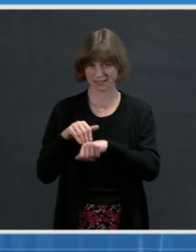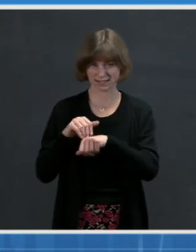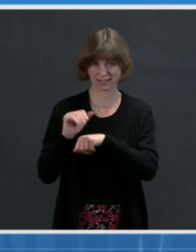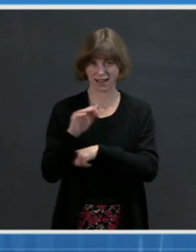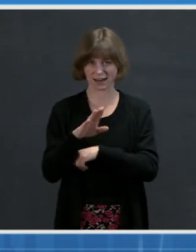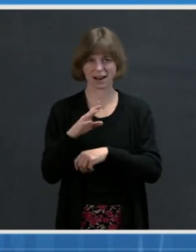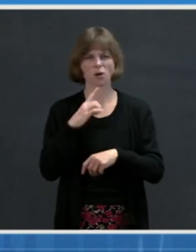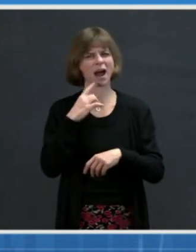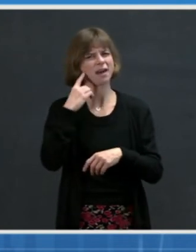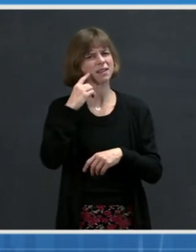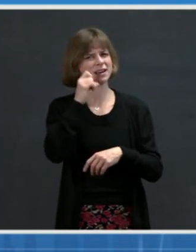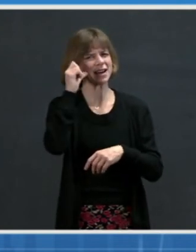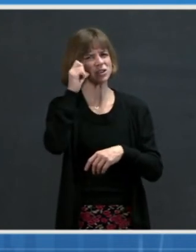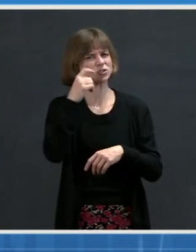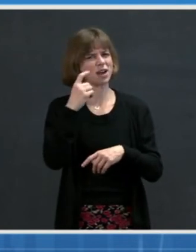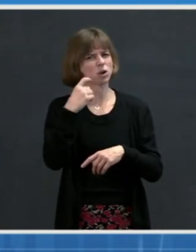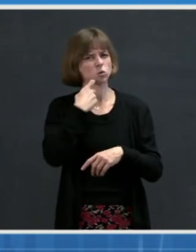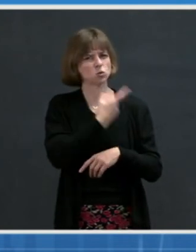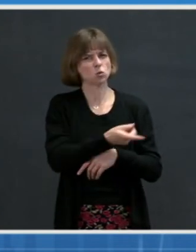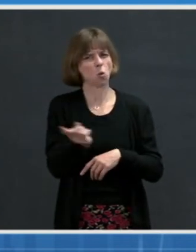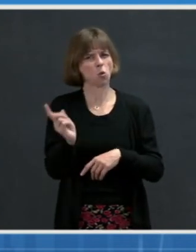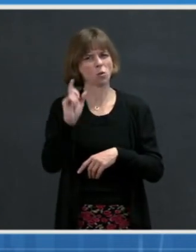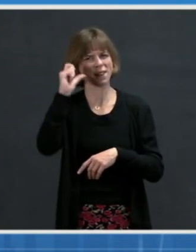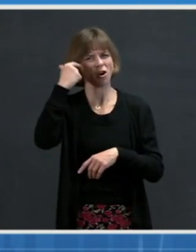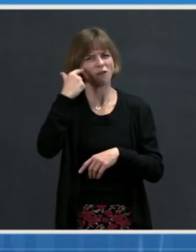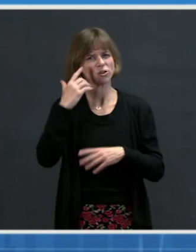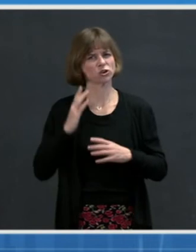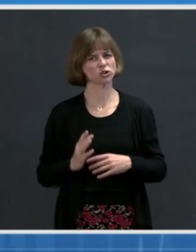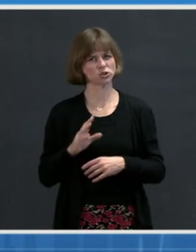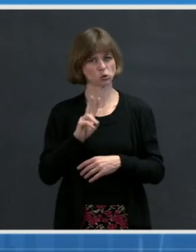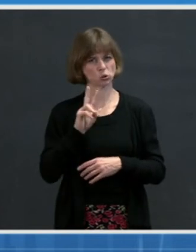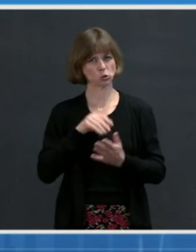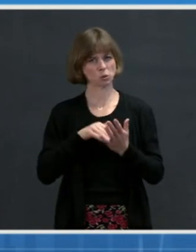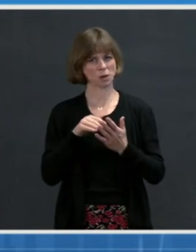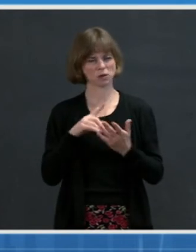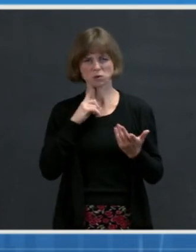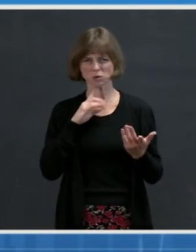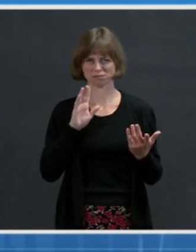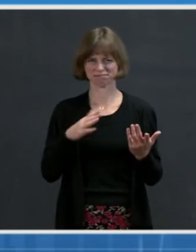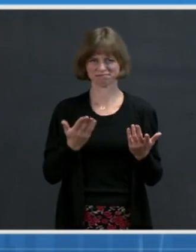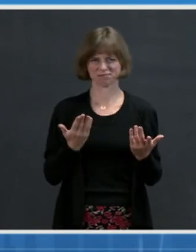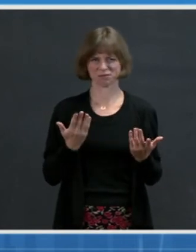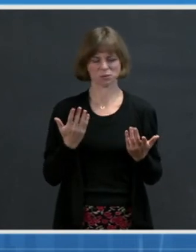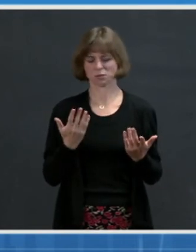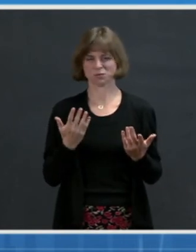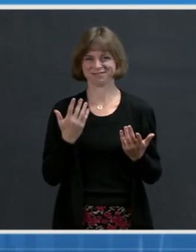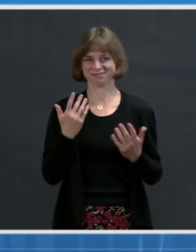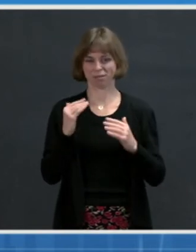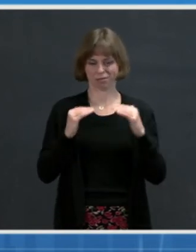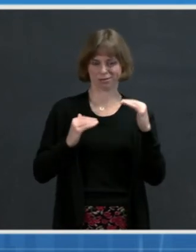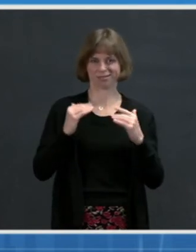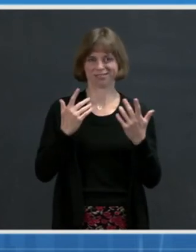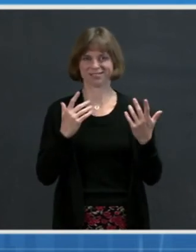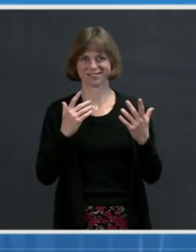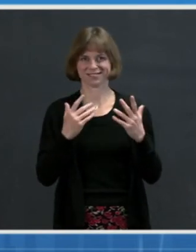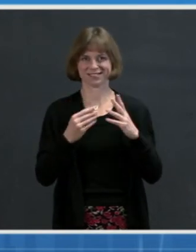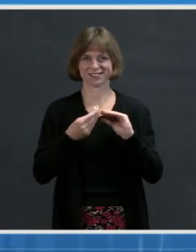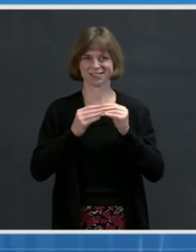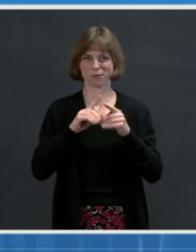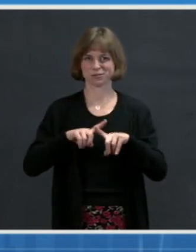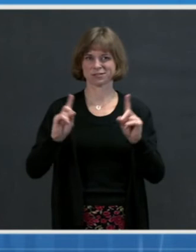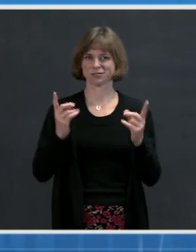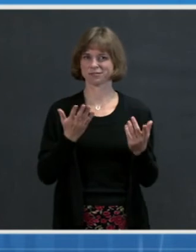told governors it would be 2 million doses. So could you explain that discrepancy? And then also, how do you